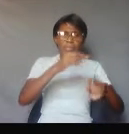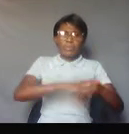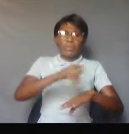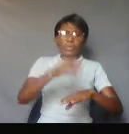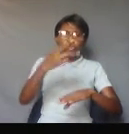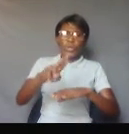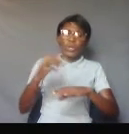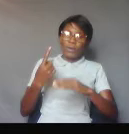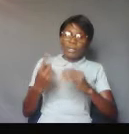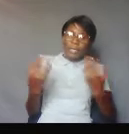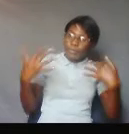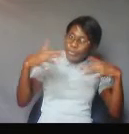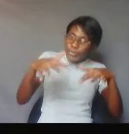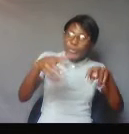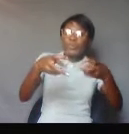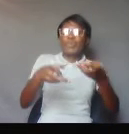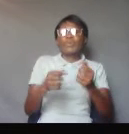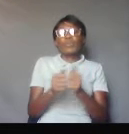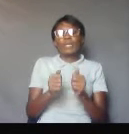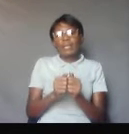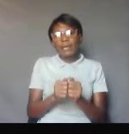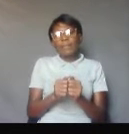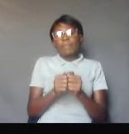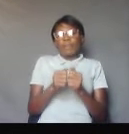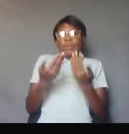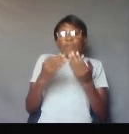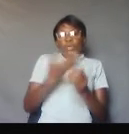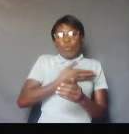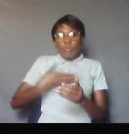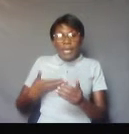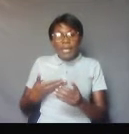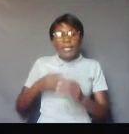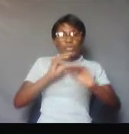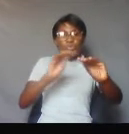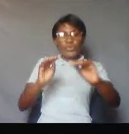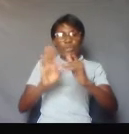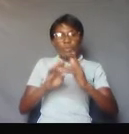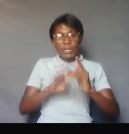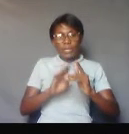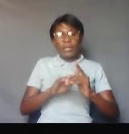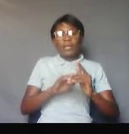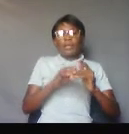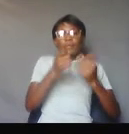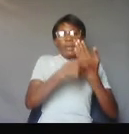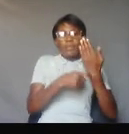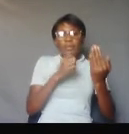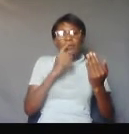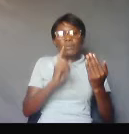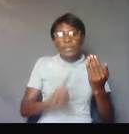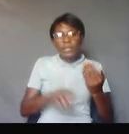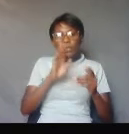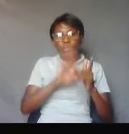people, how do you see yourself flourishing? And how can we use biblical resources to enable this